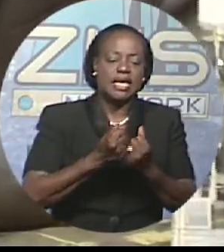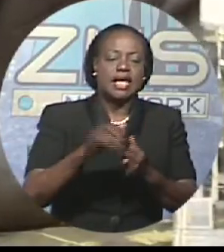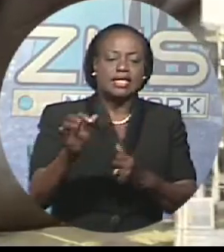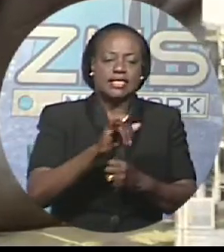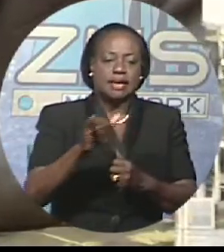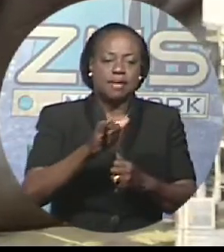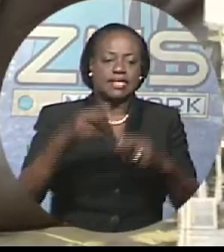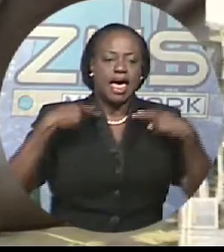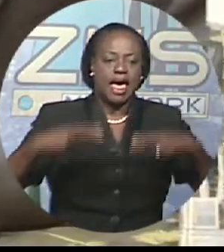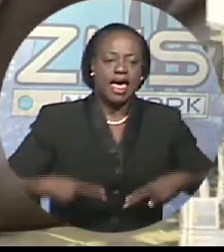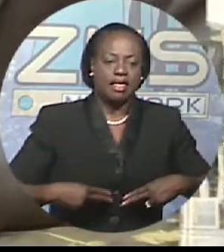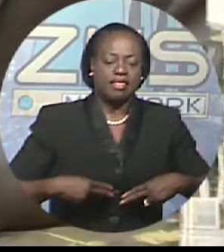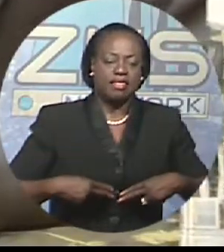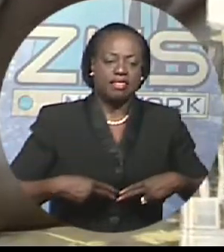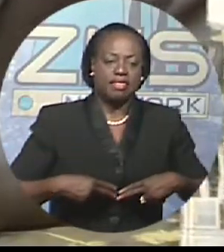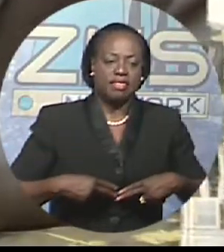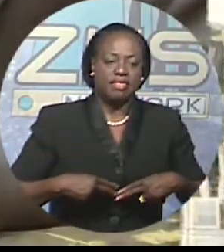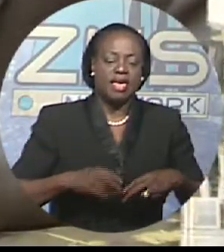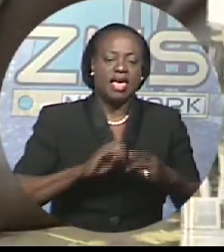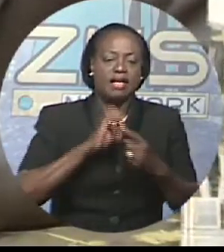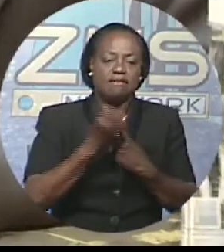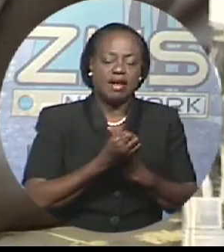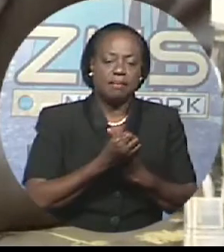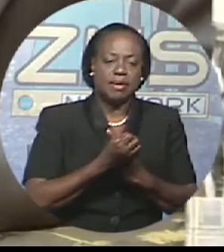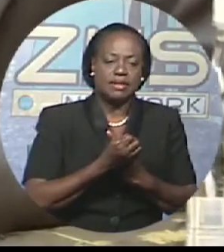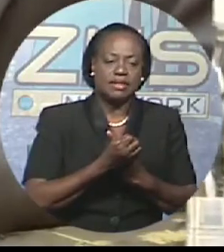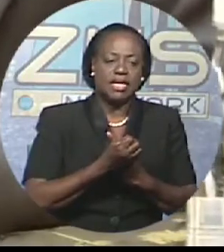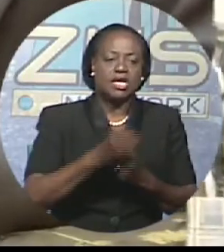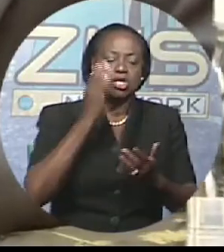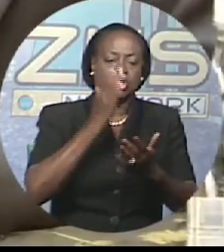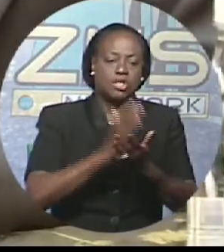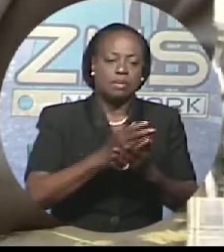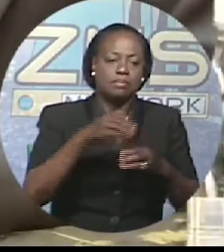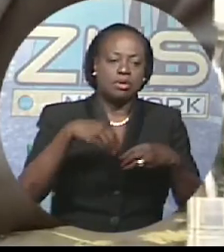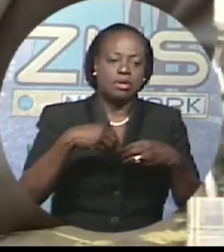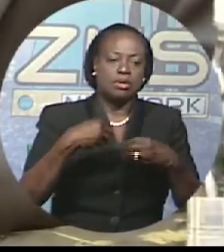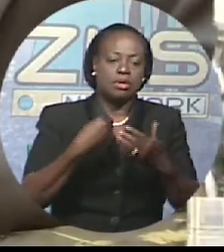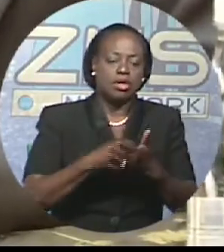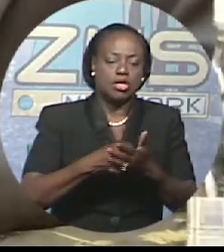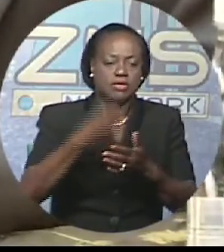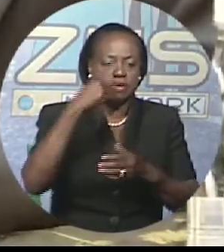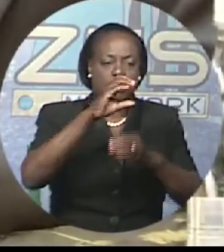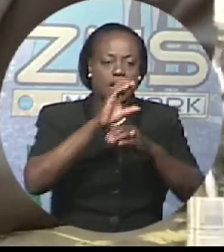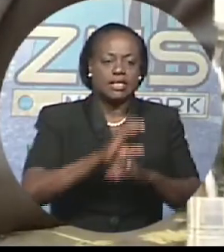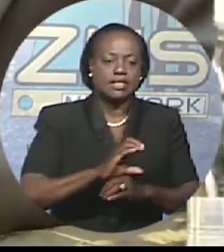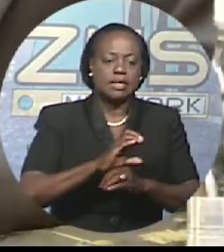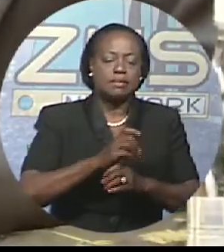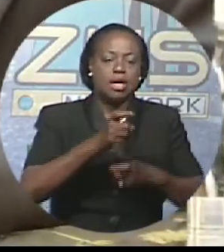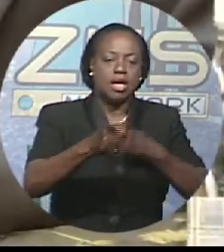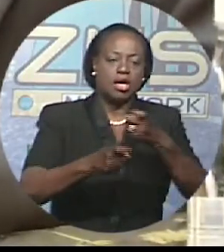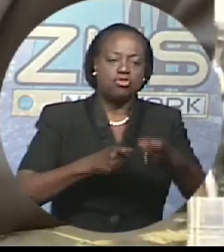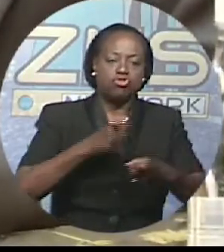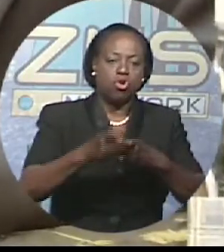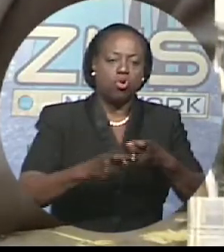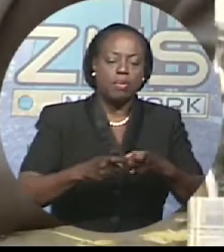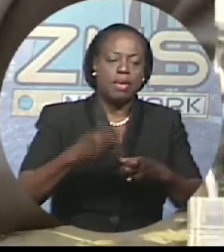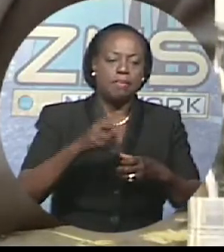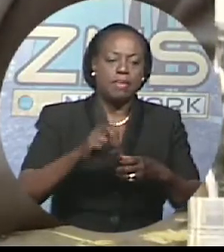risk management assessment and post-audit controls, will considerably reduce the time and effort and the level of